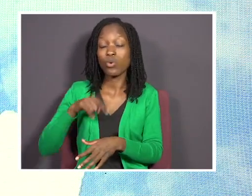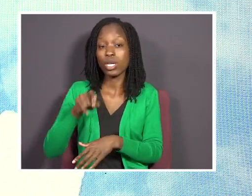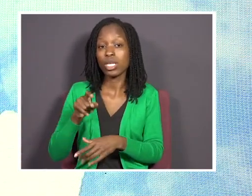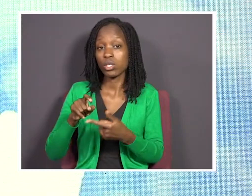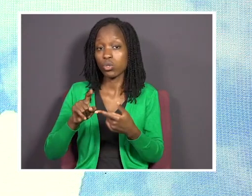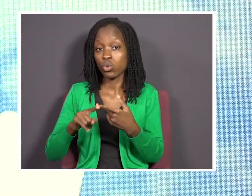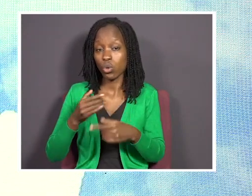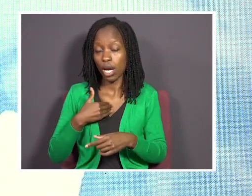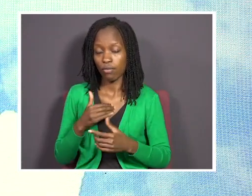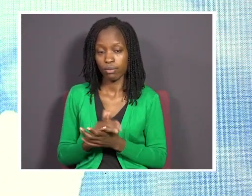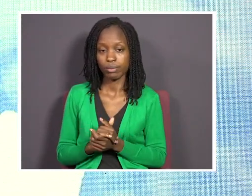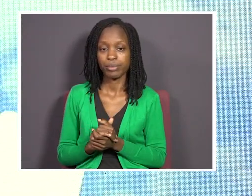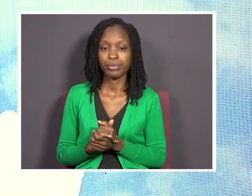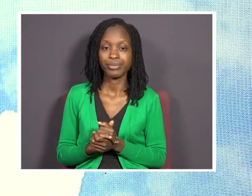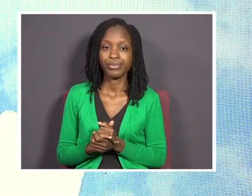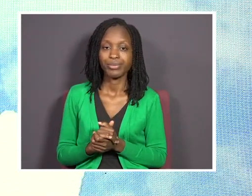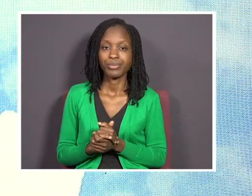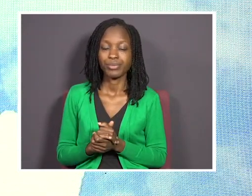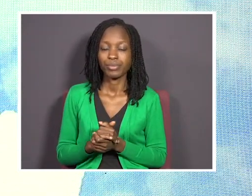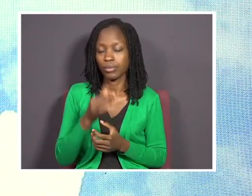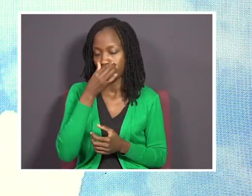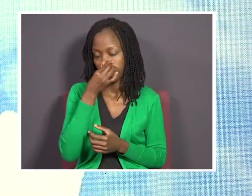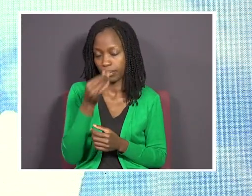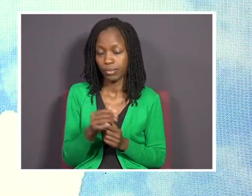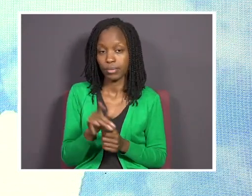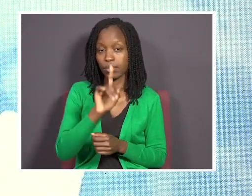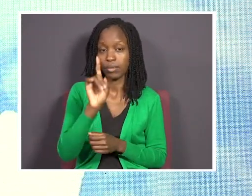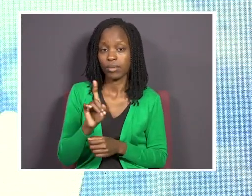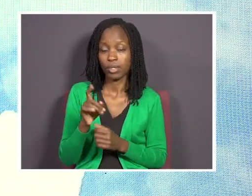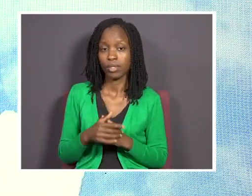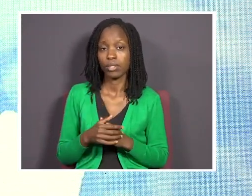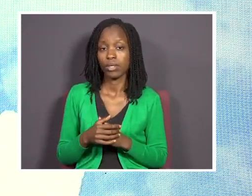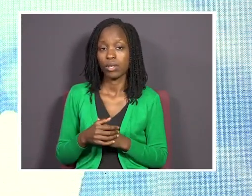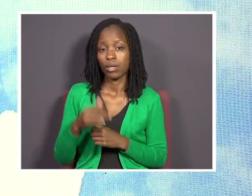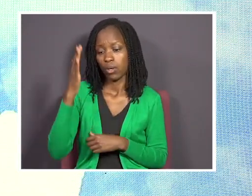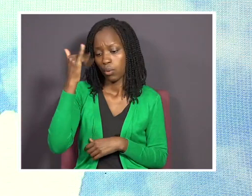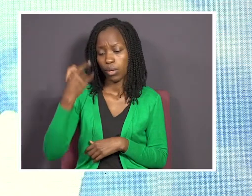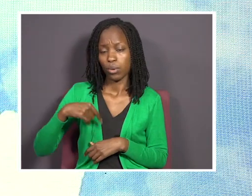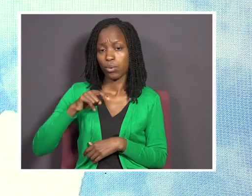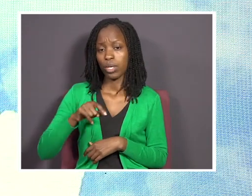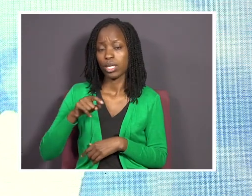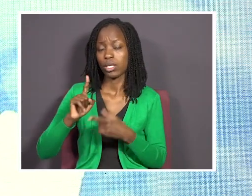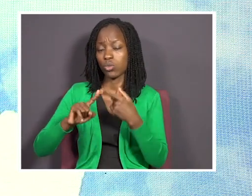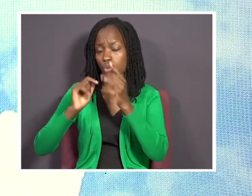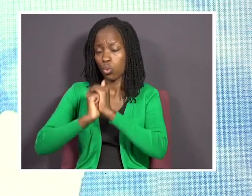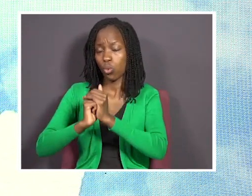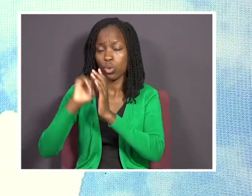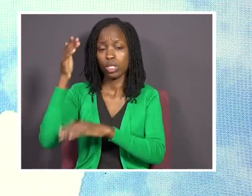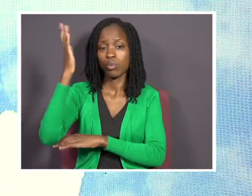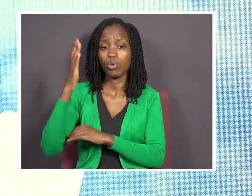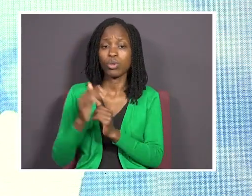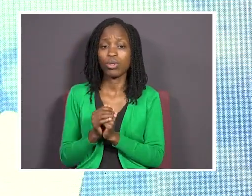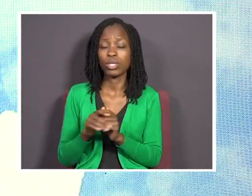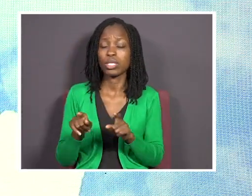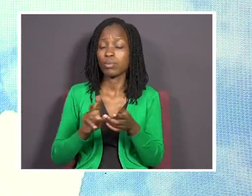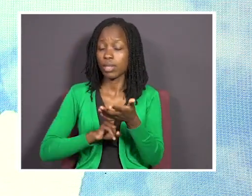should approach God. But the question is, why should we adore God? The passage that